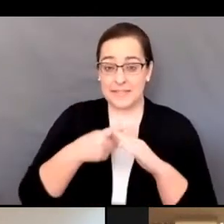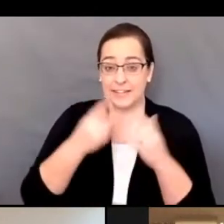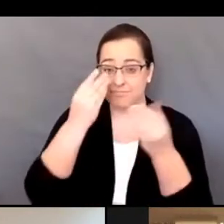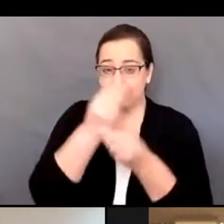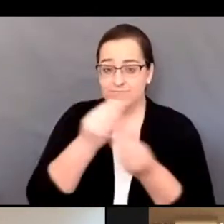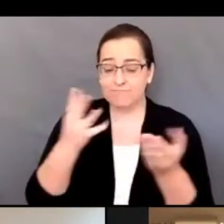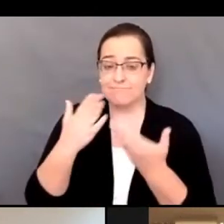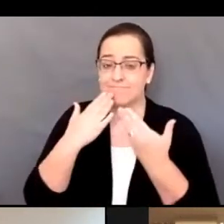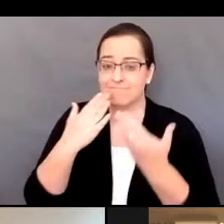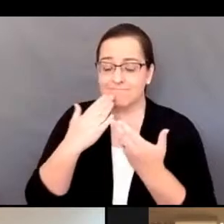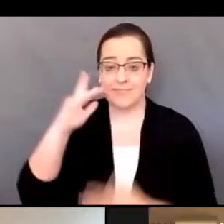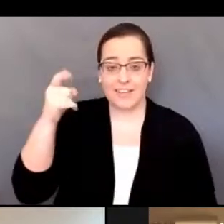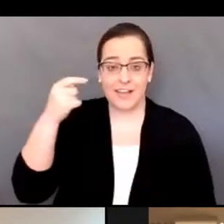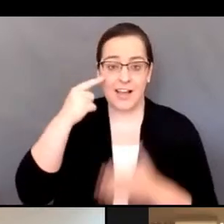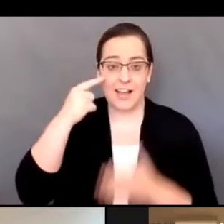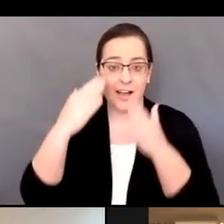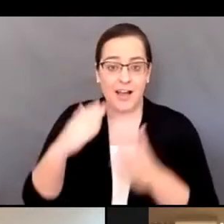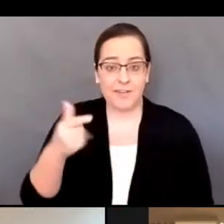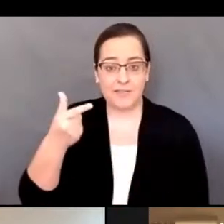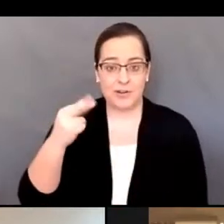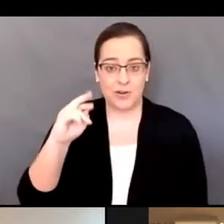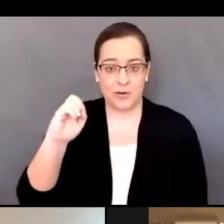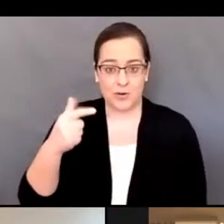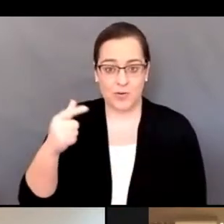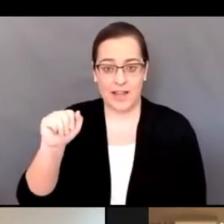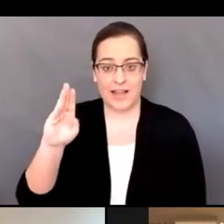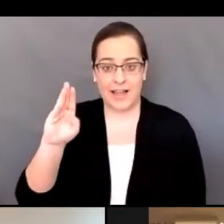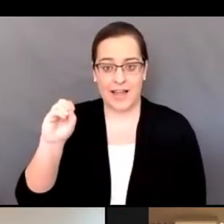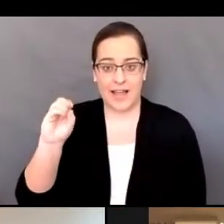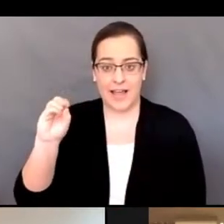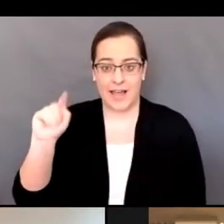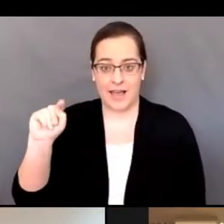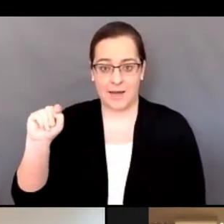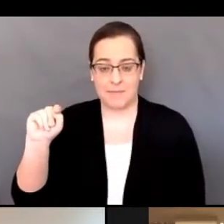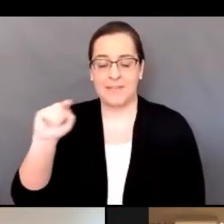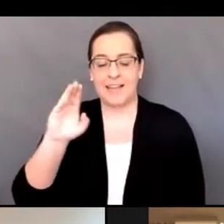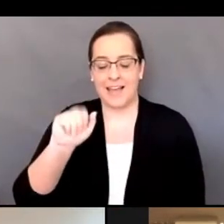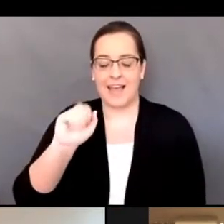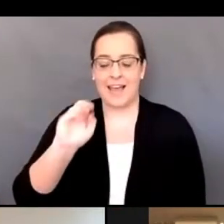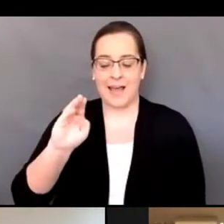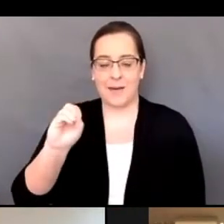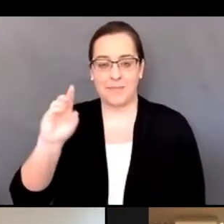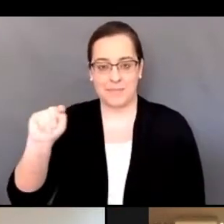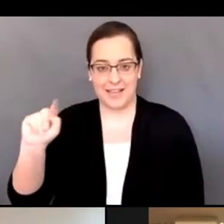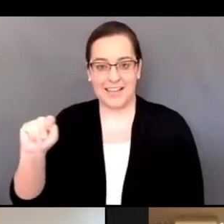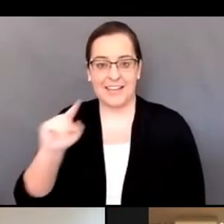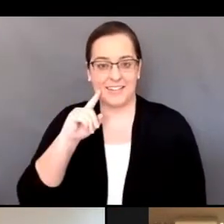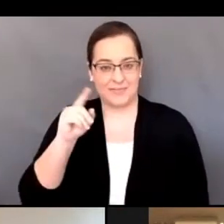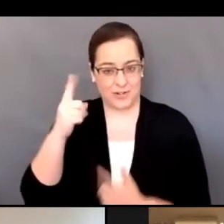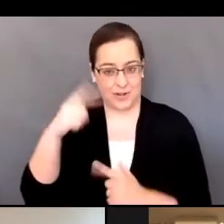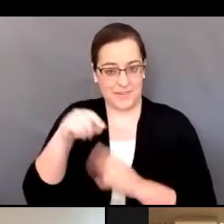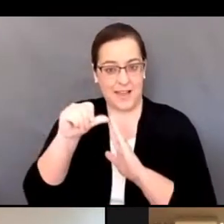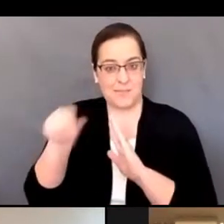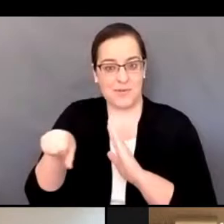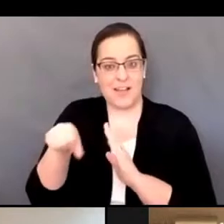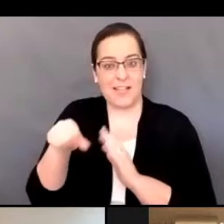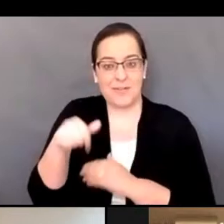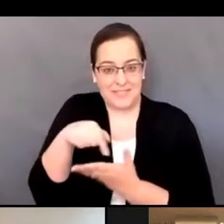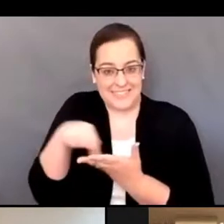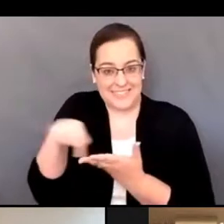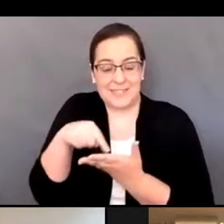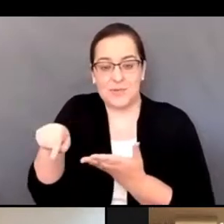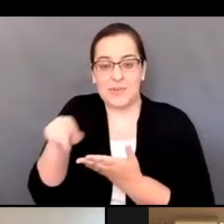to Governor Greg Abbott for coming to Amarillo on Wednesday of this week. The governor's news conference was informative and